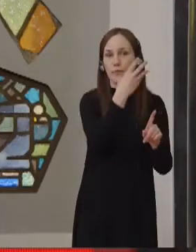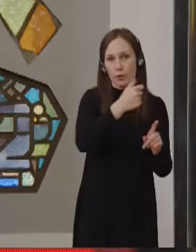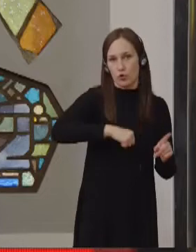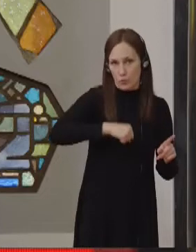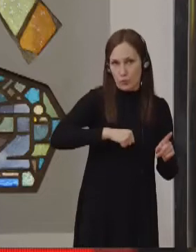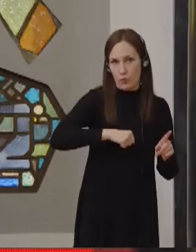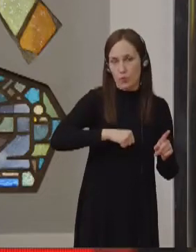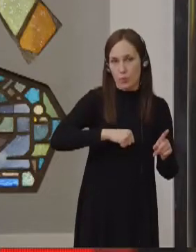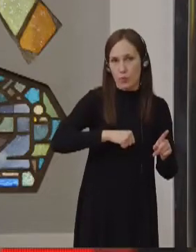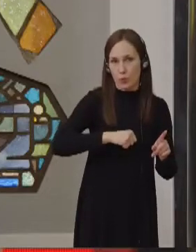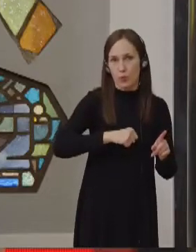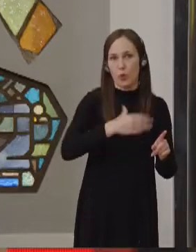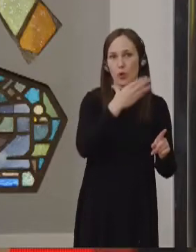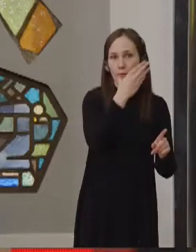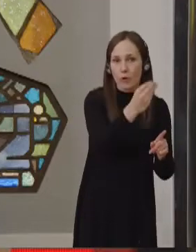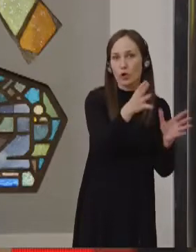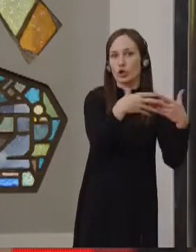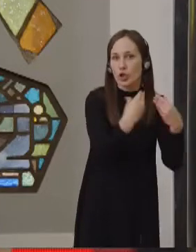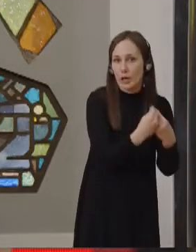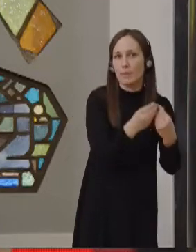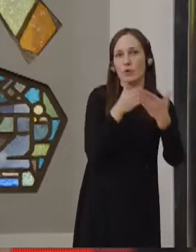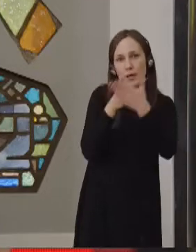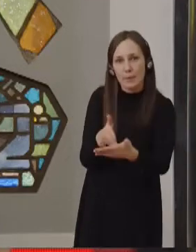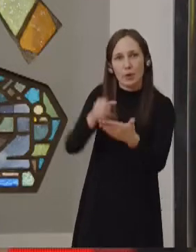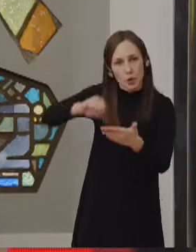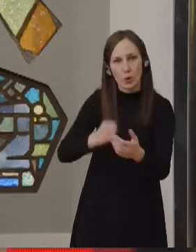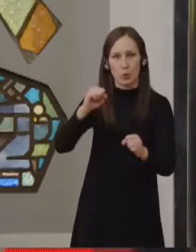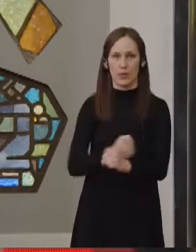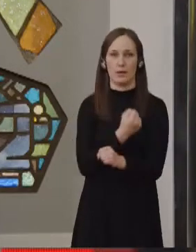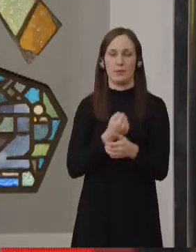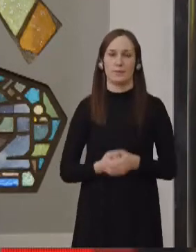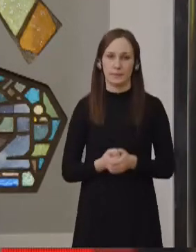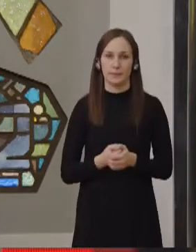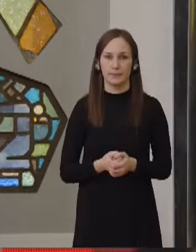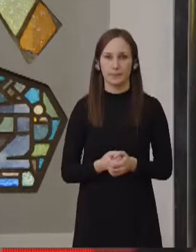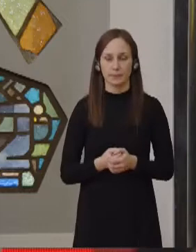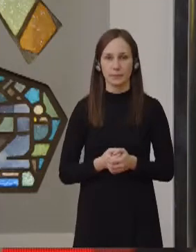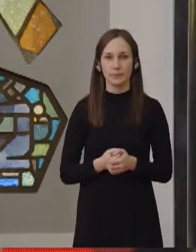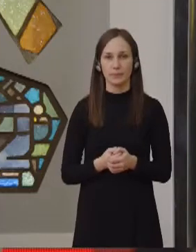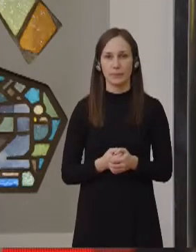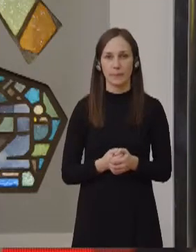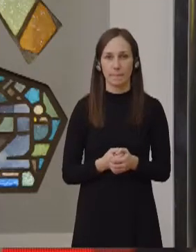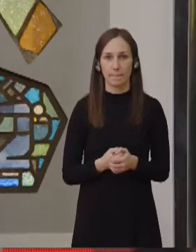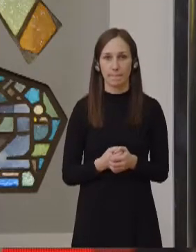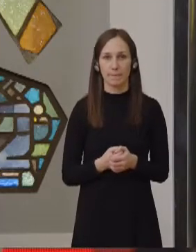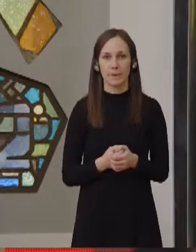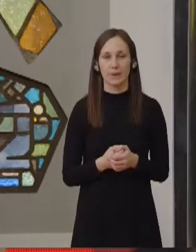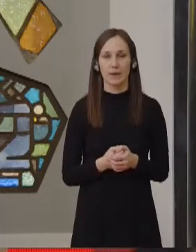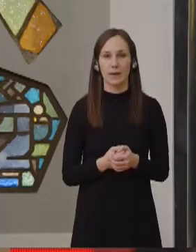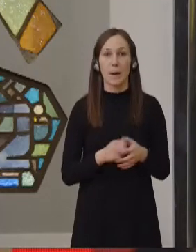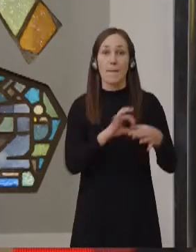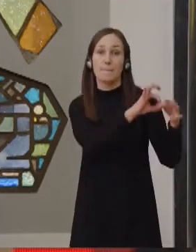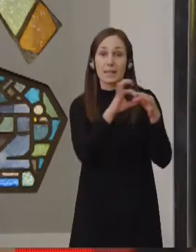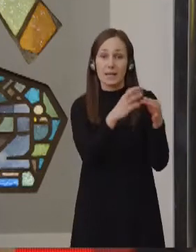and supporters. The issues of same-sex civil partnership and marriage in the US